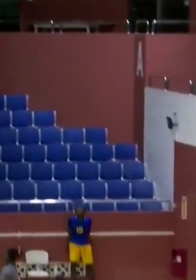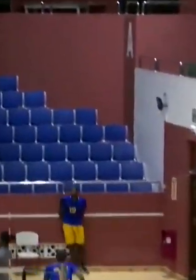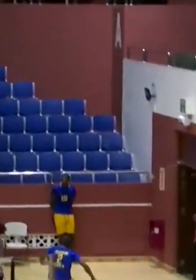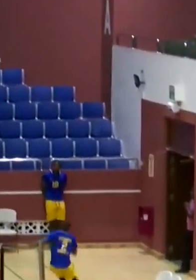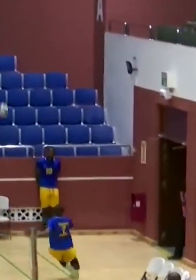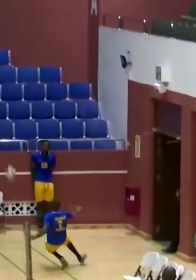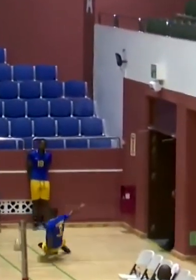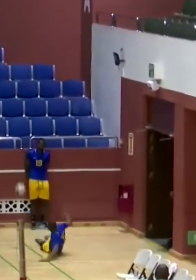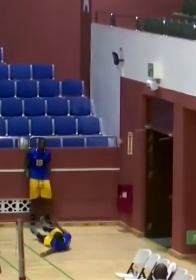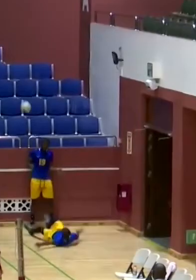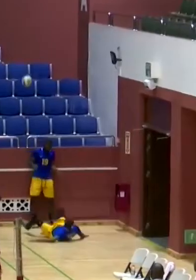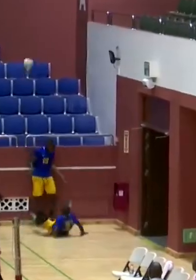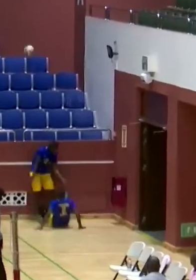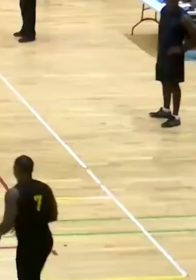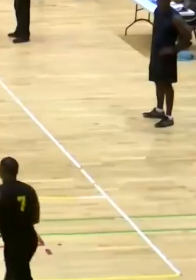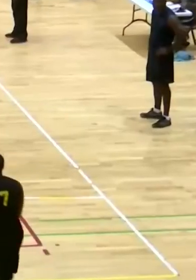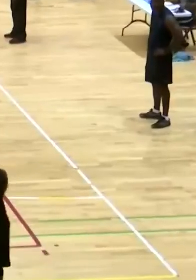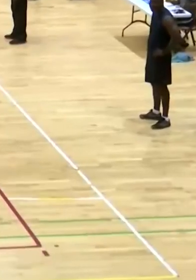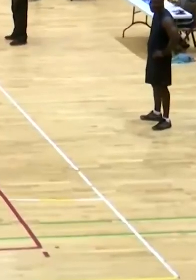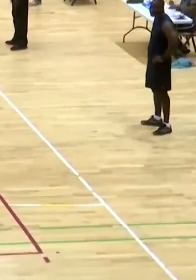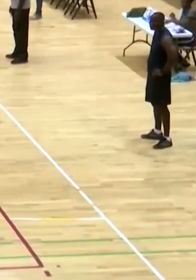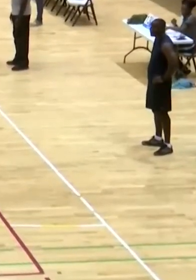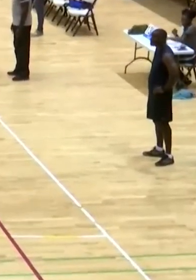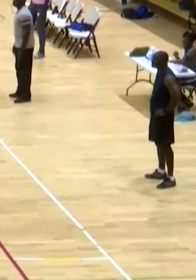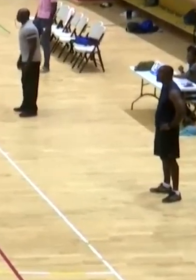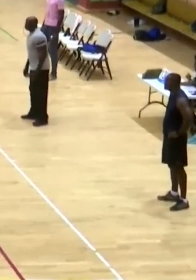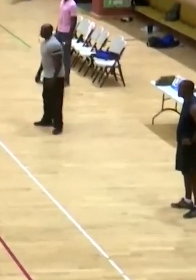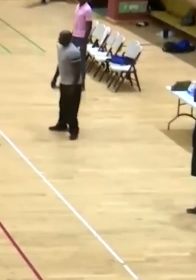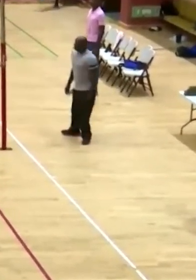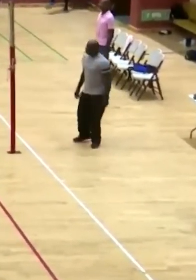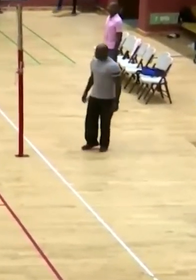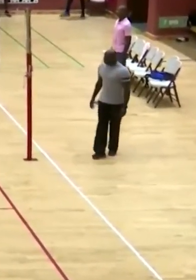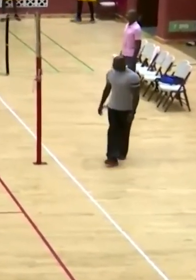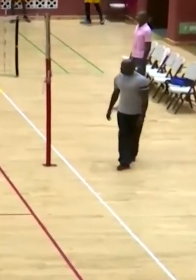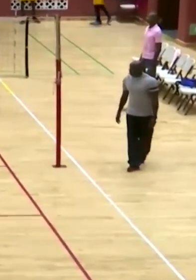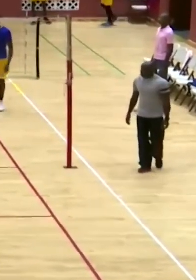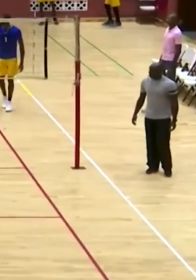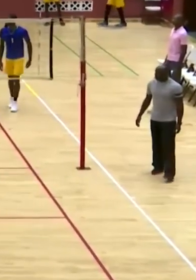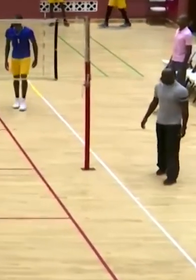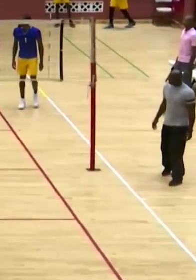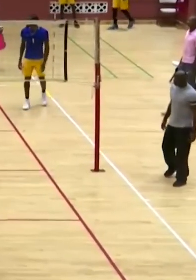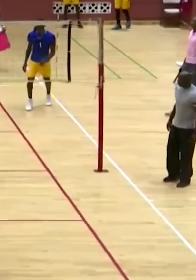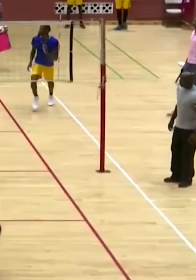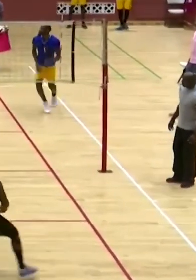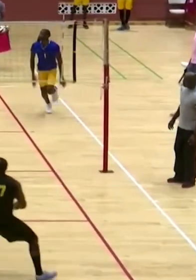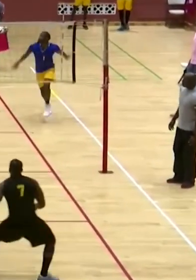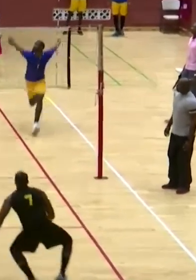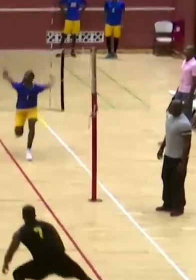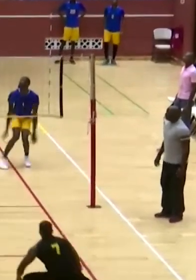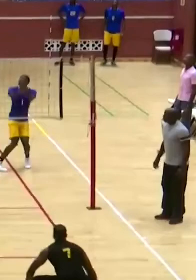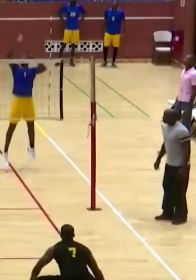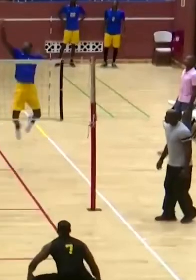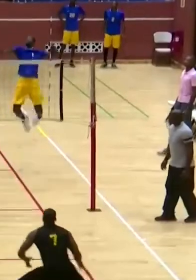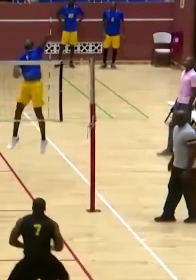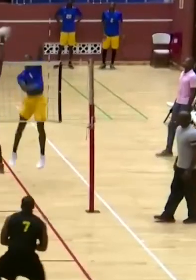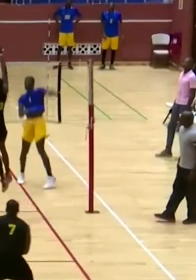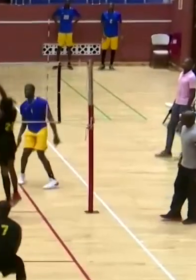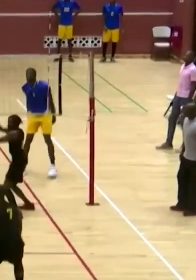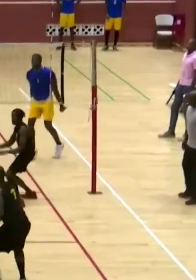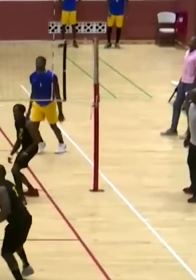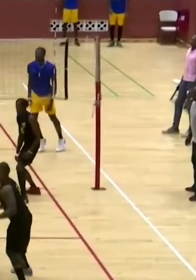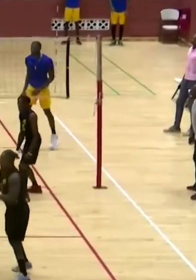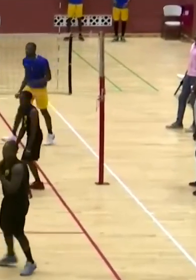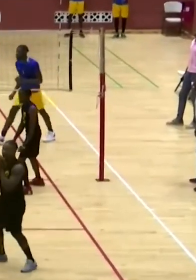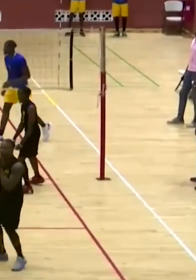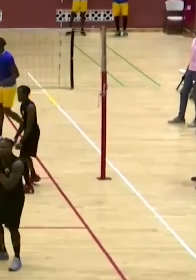to the Stars. Now this was a real ding-dong battle. Cormier with some heavy artillery. Sean Simpson throws